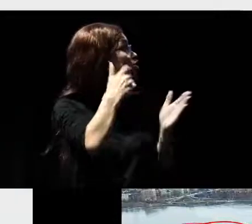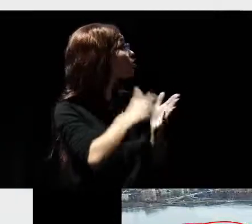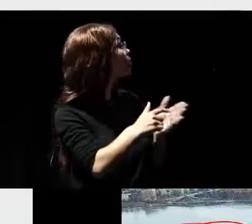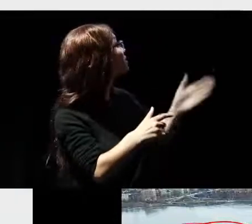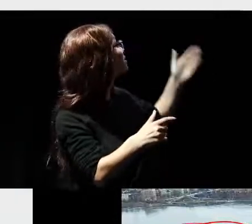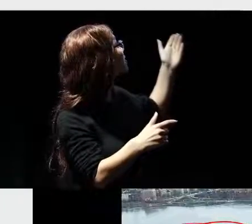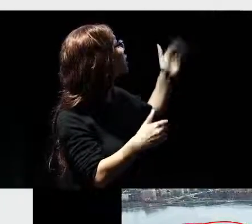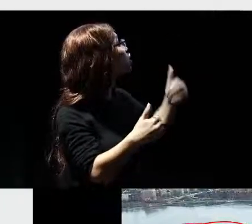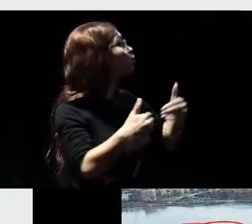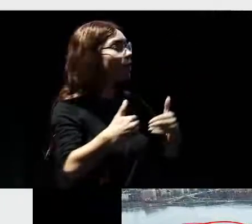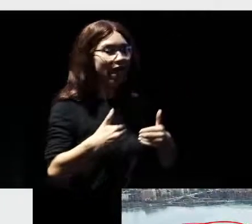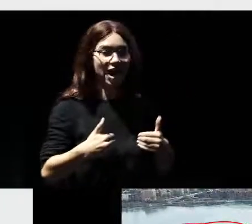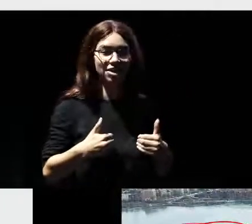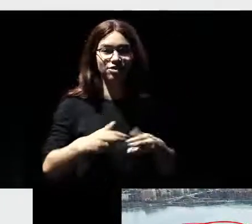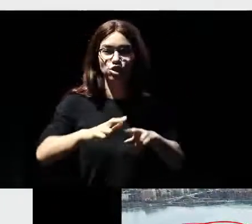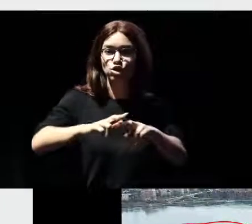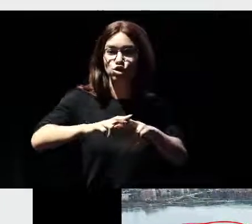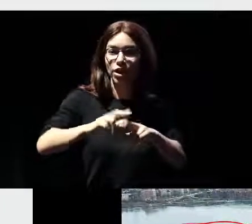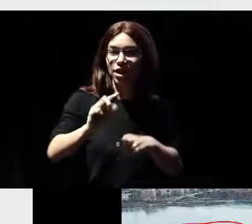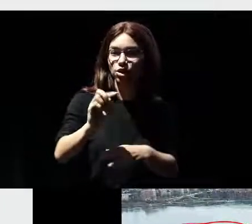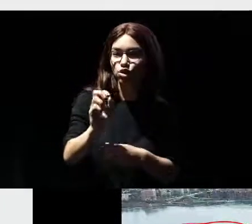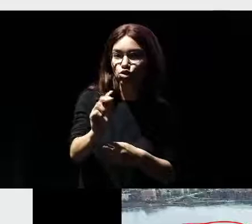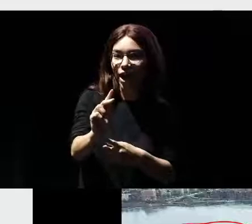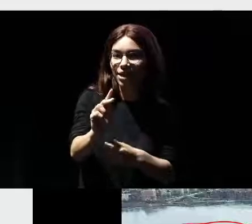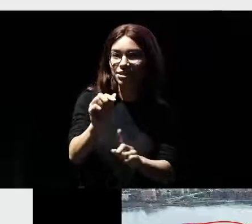train tracks that are used by the